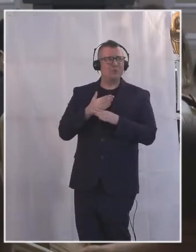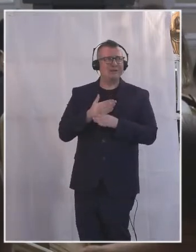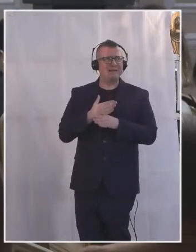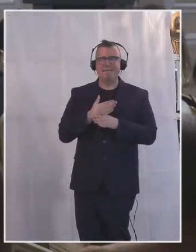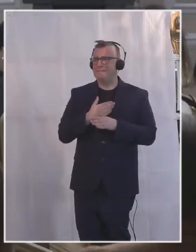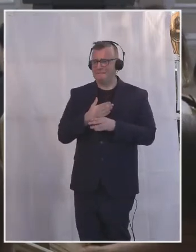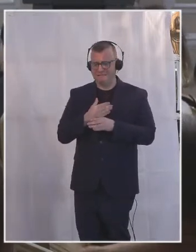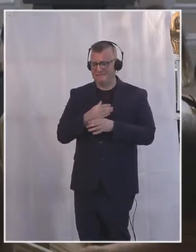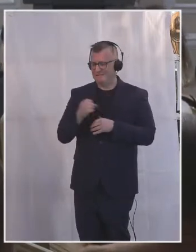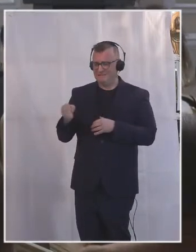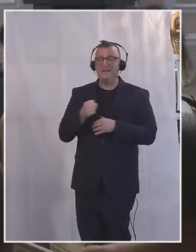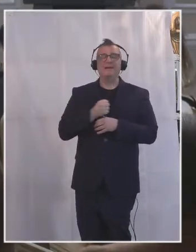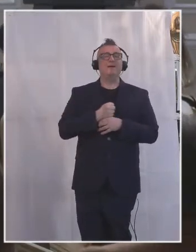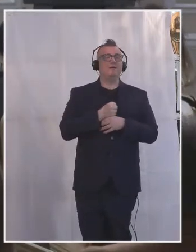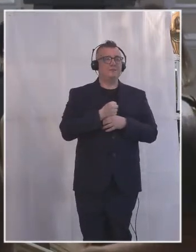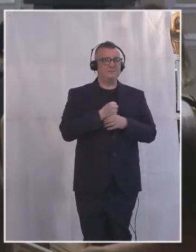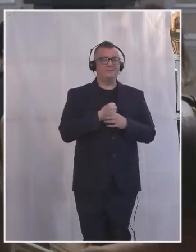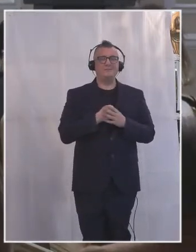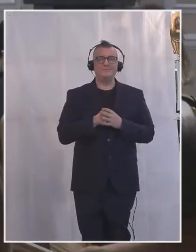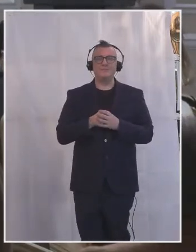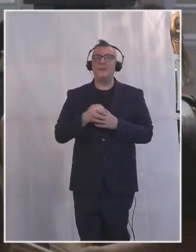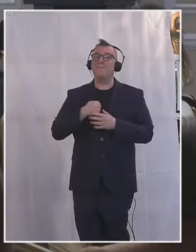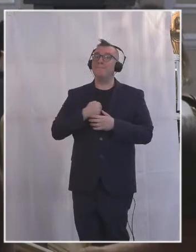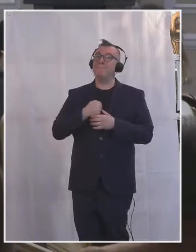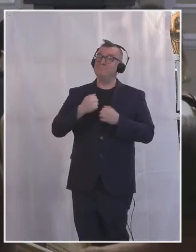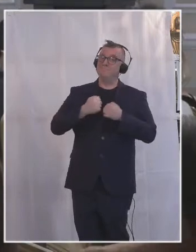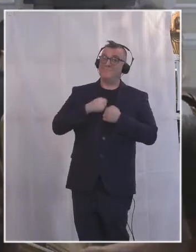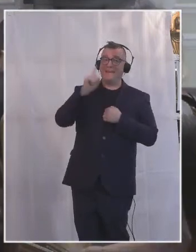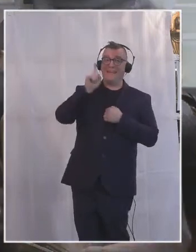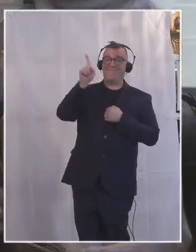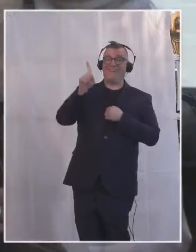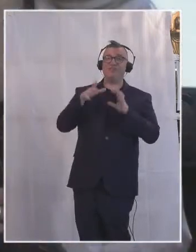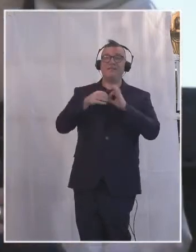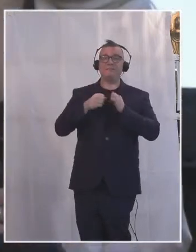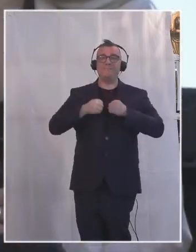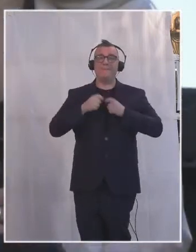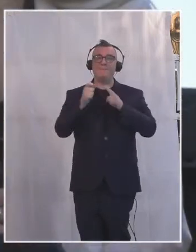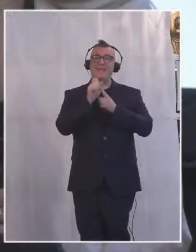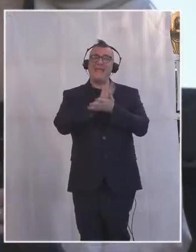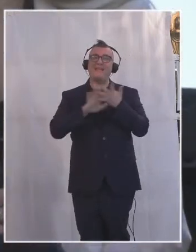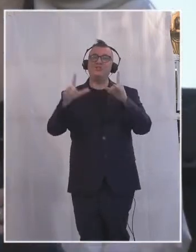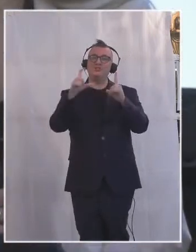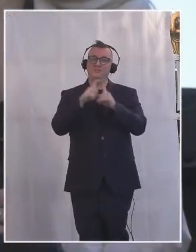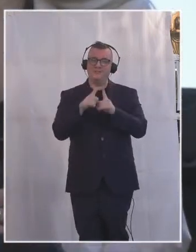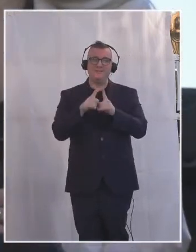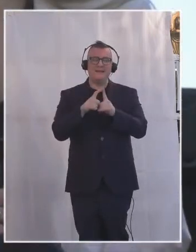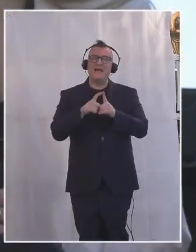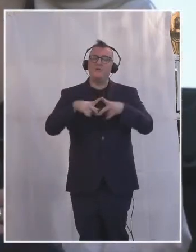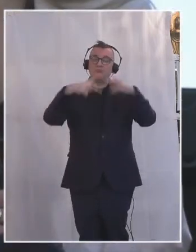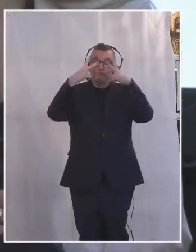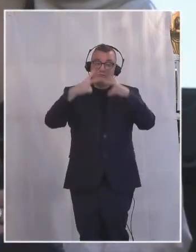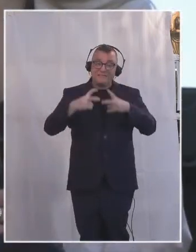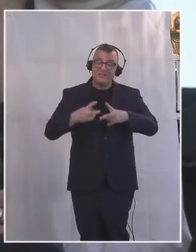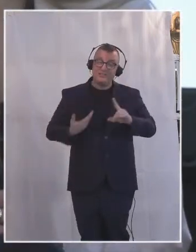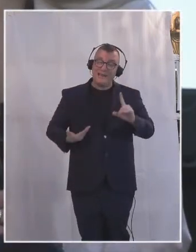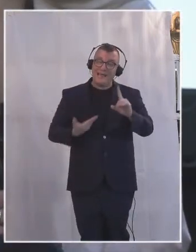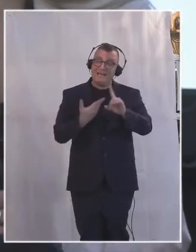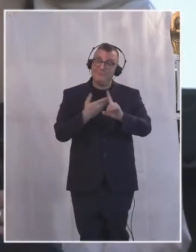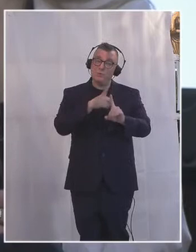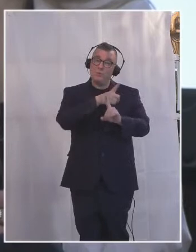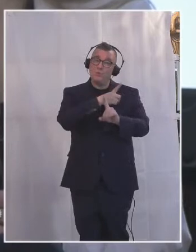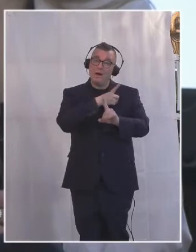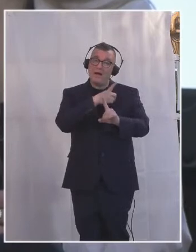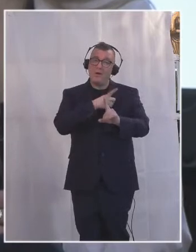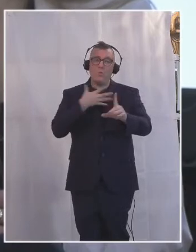mic. So my innovation started with my PhD, where I pursued the research because I wanted